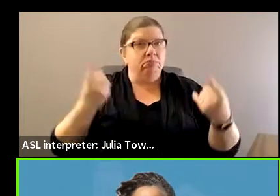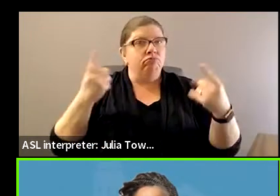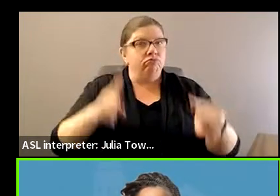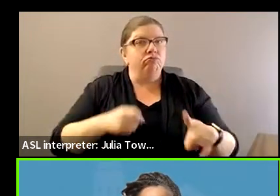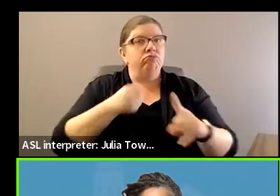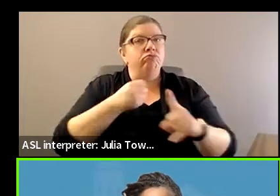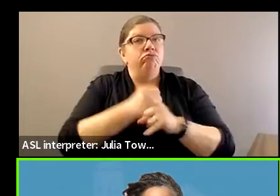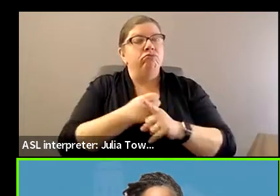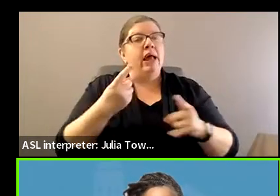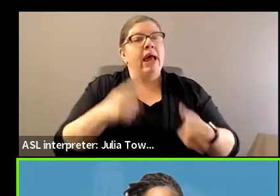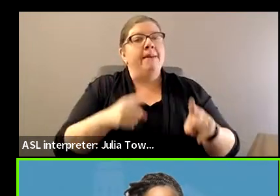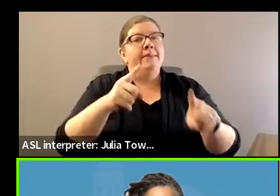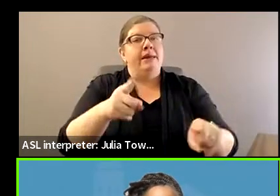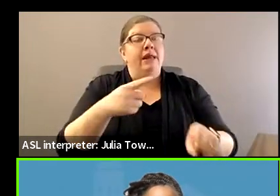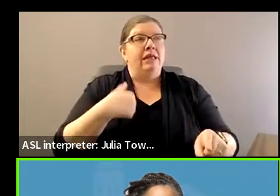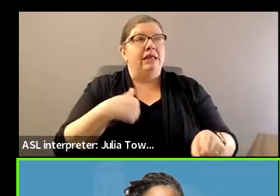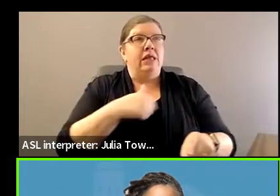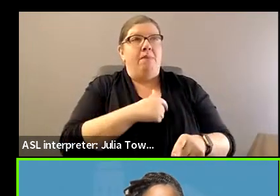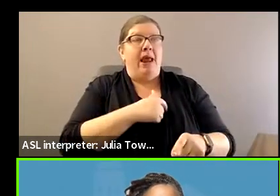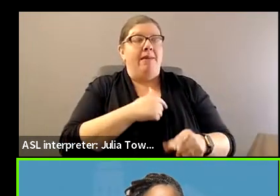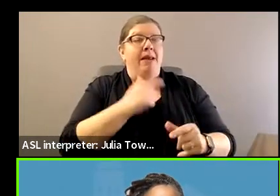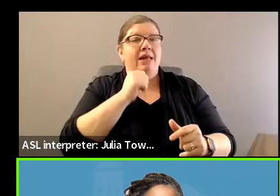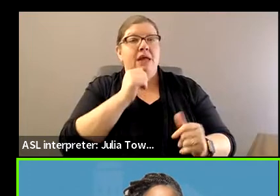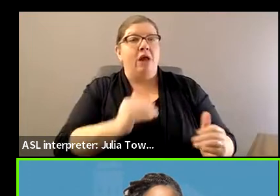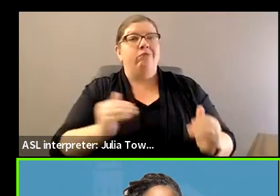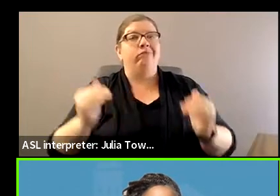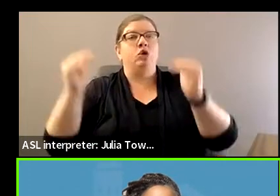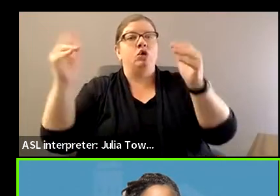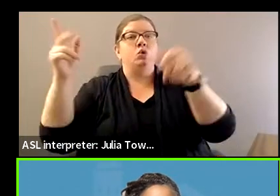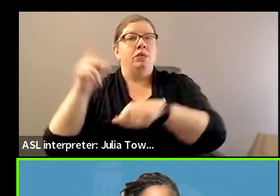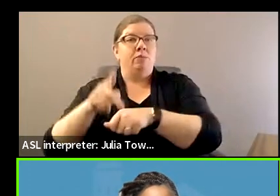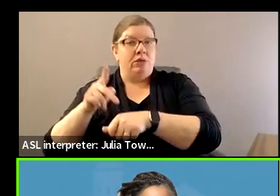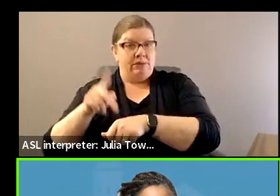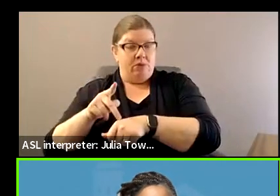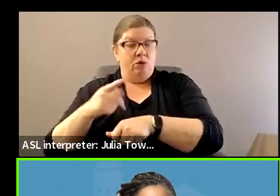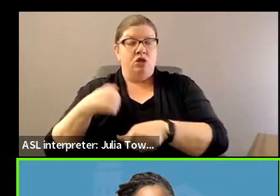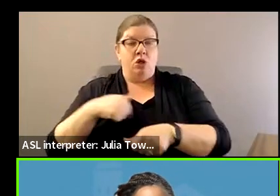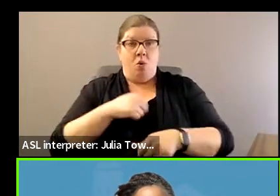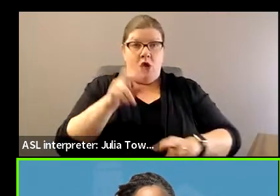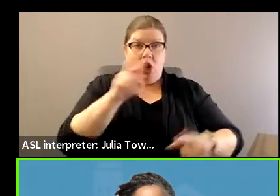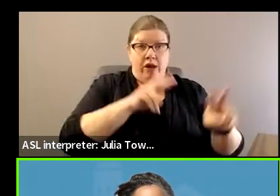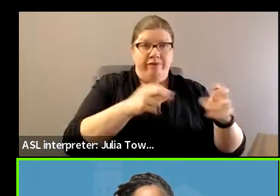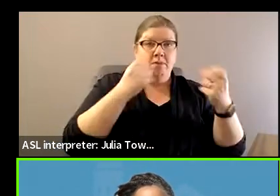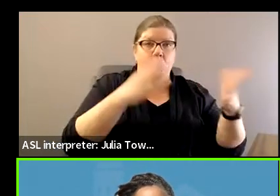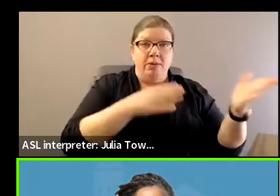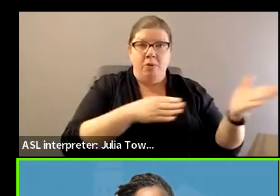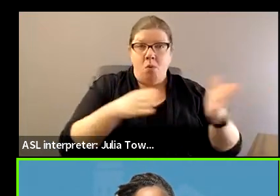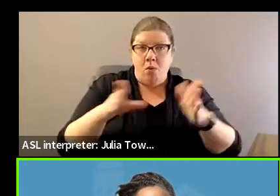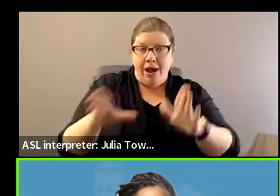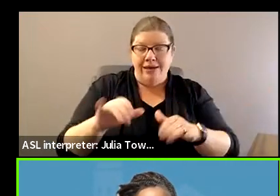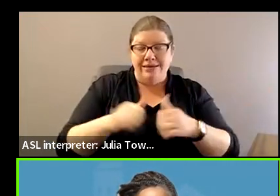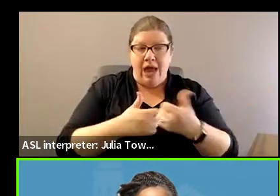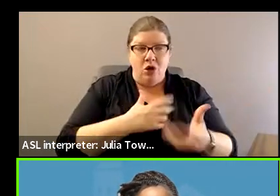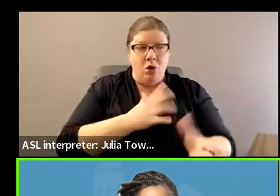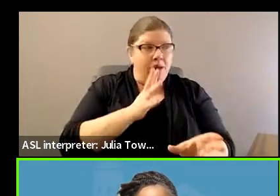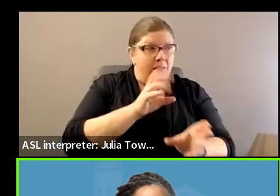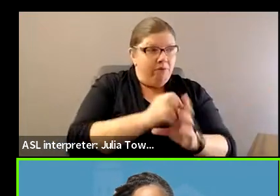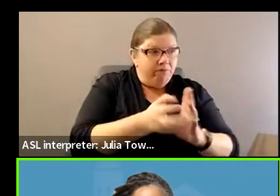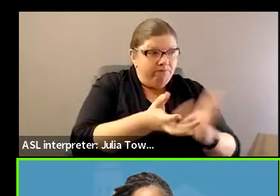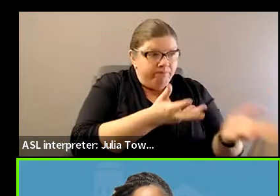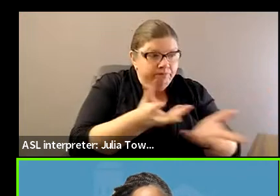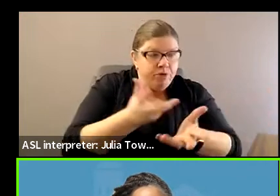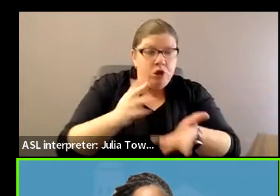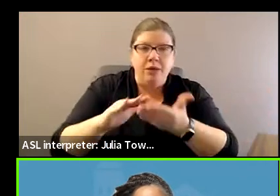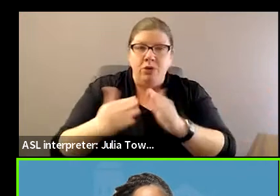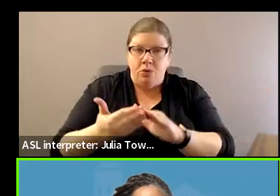might be happening that may not make it up to the principal. So we are looking at multiple ways. How do we engage with community in different ways?